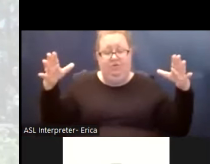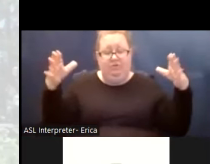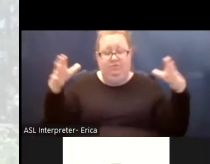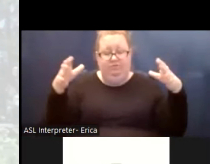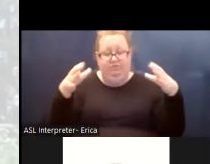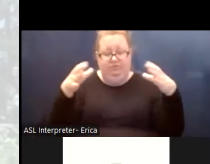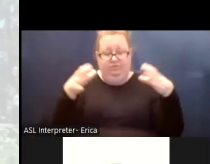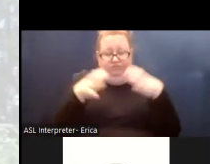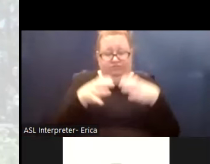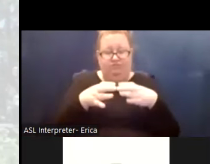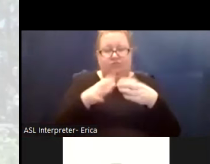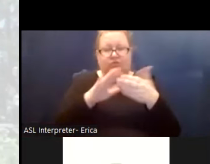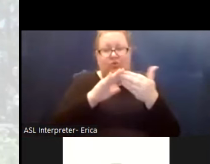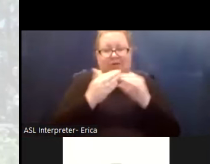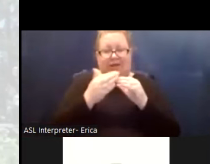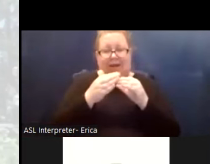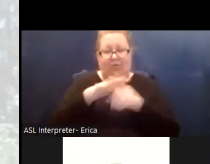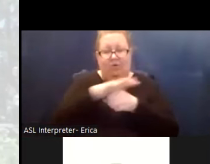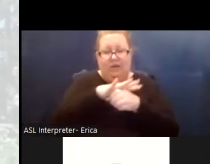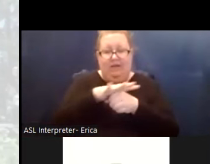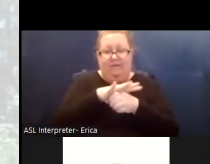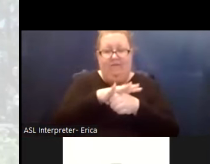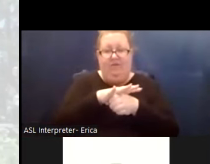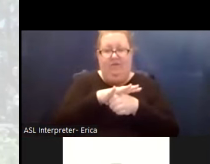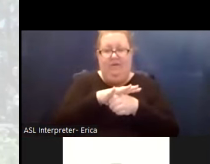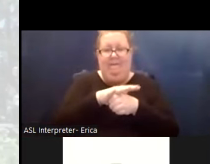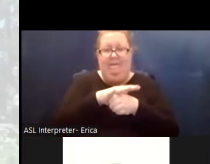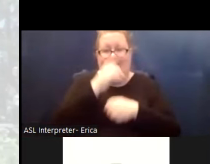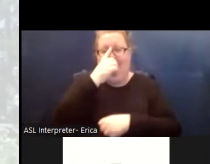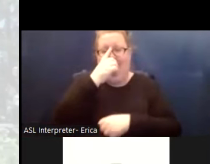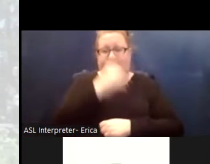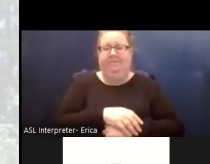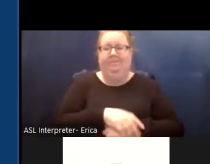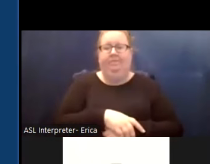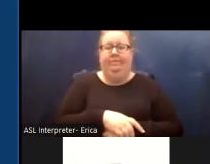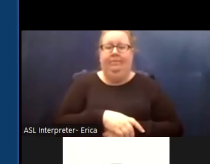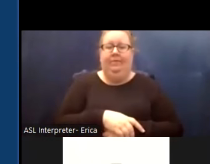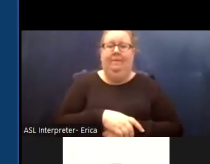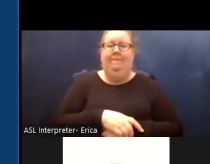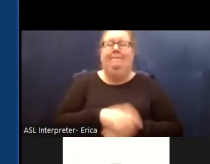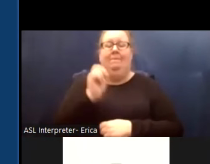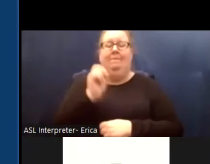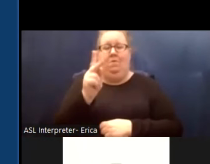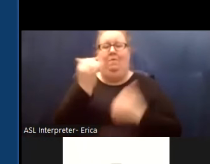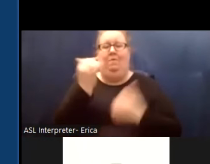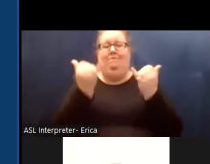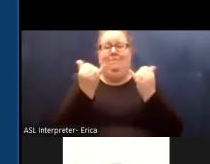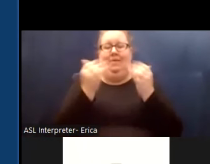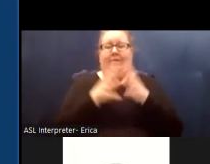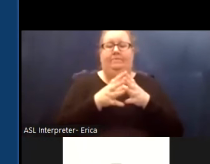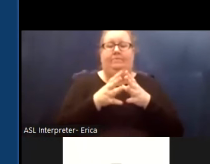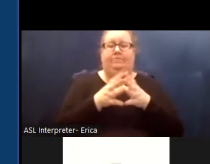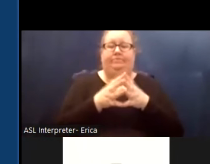or level so that we can get into a little bit more detail. Okay, let's talk about